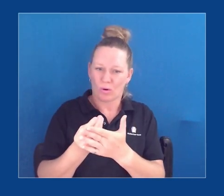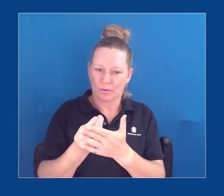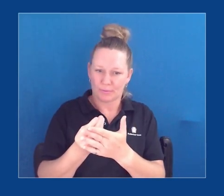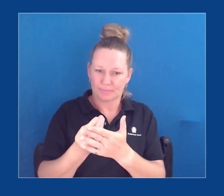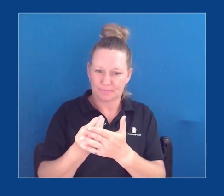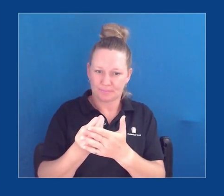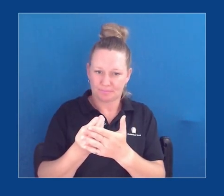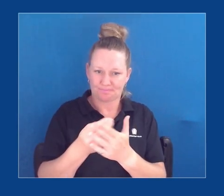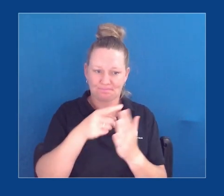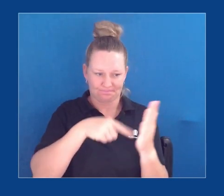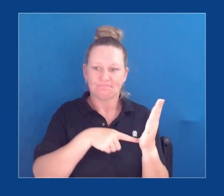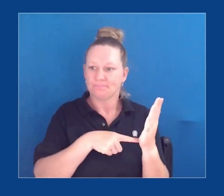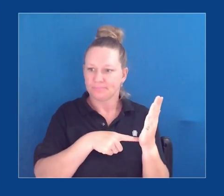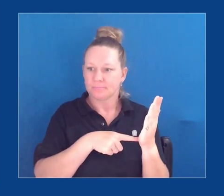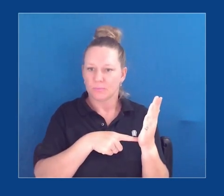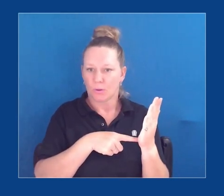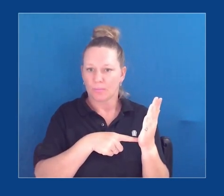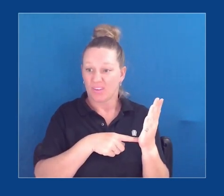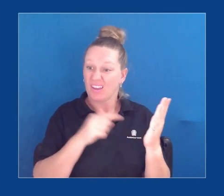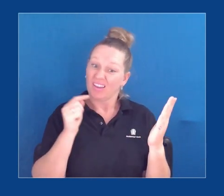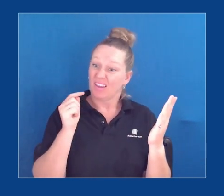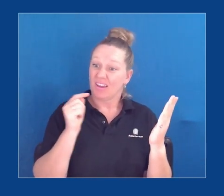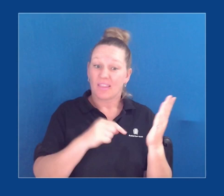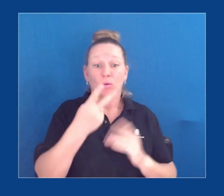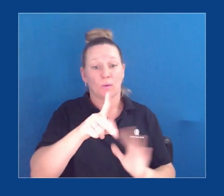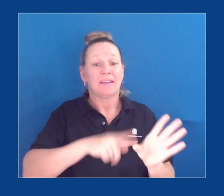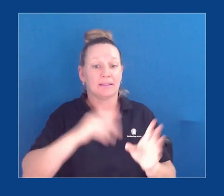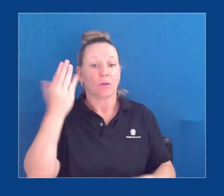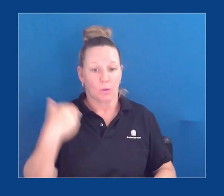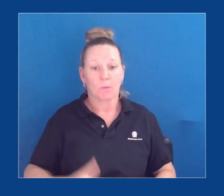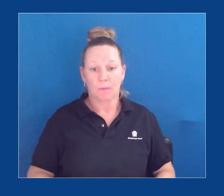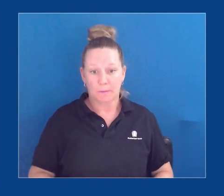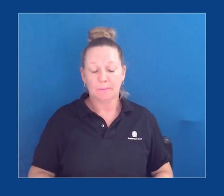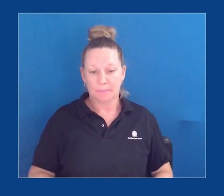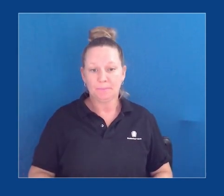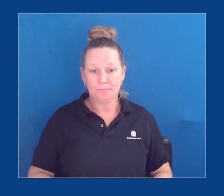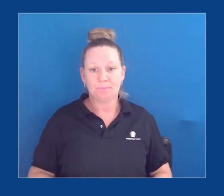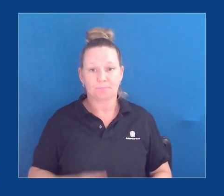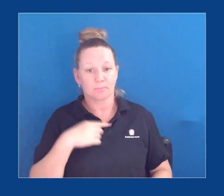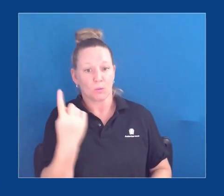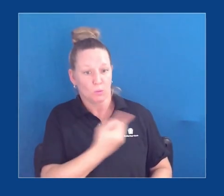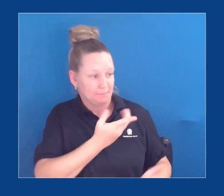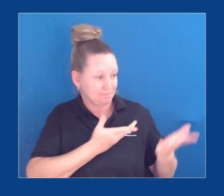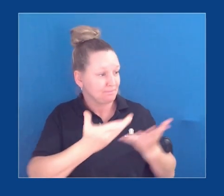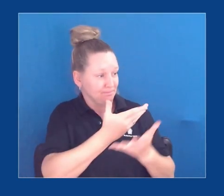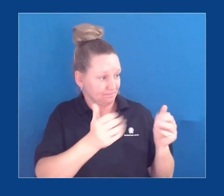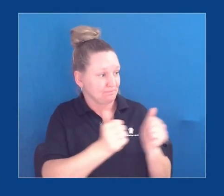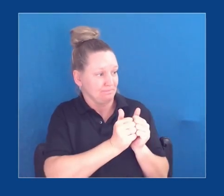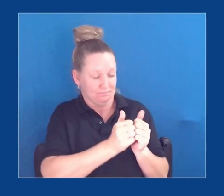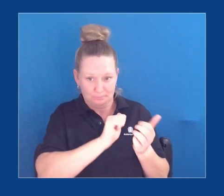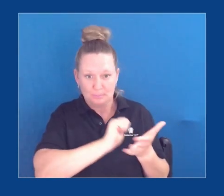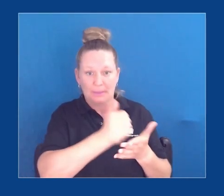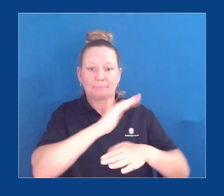we unanimously agreed to that statement and published it and established the National Recording